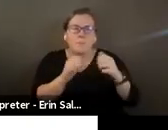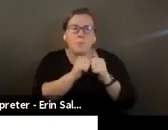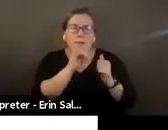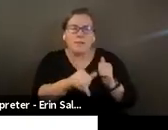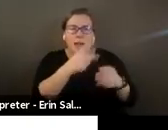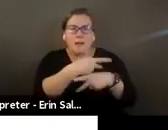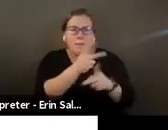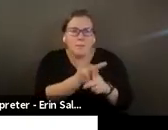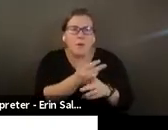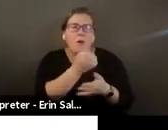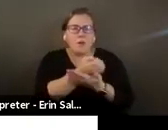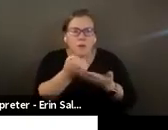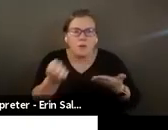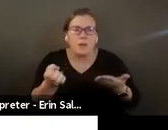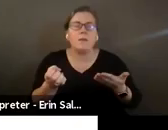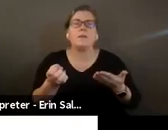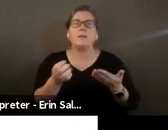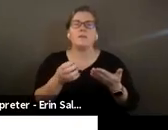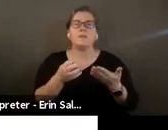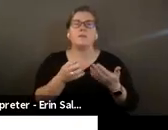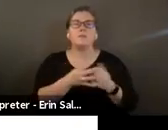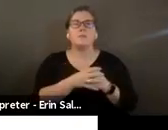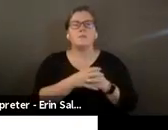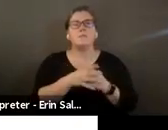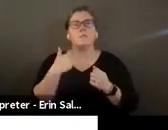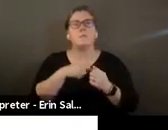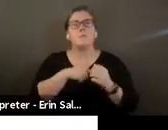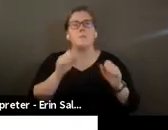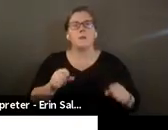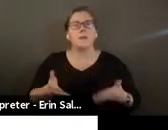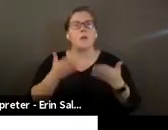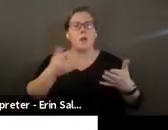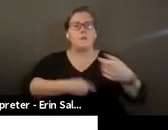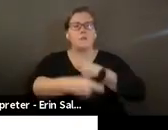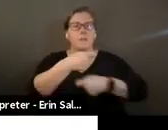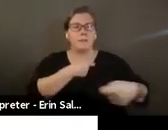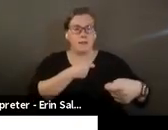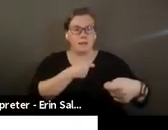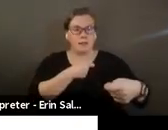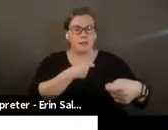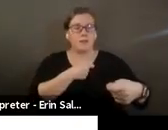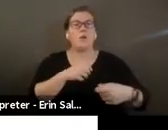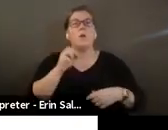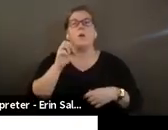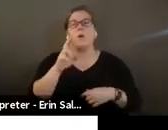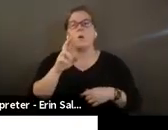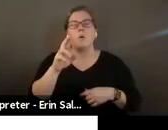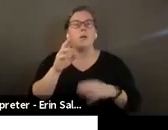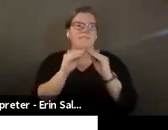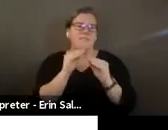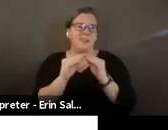of equipment, we do offer replacement or we'll get devices